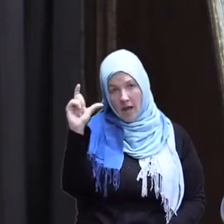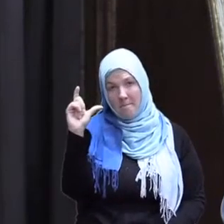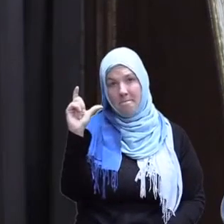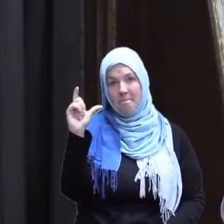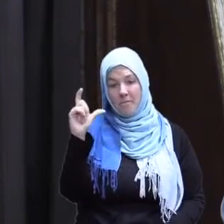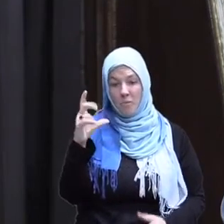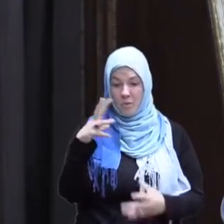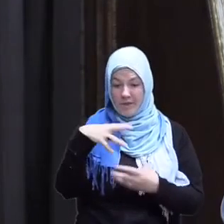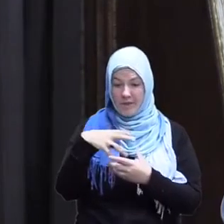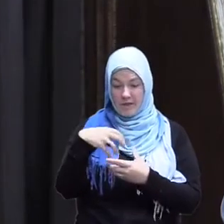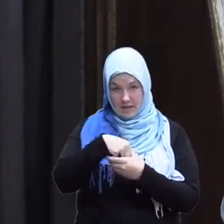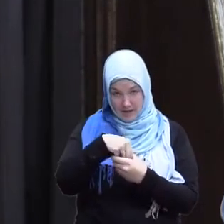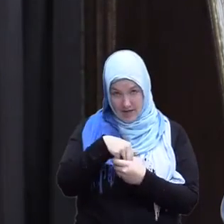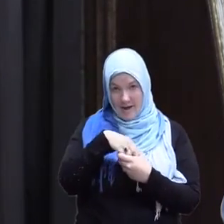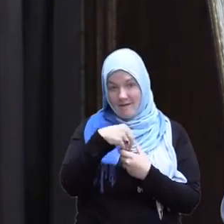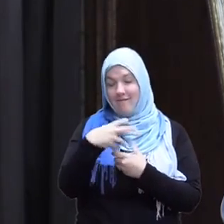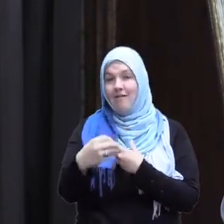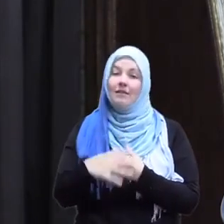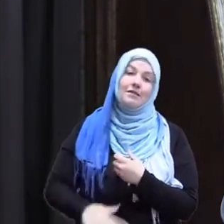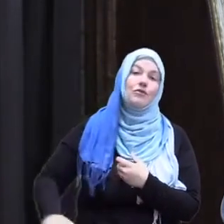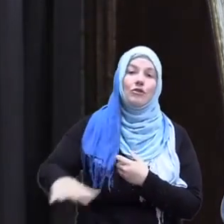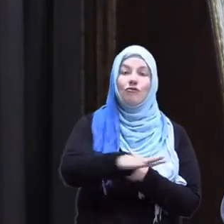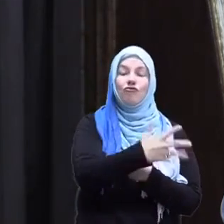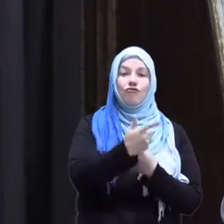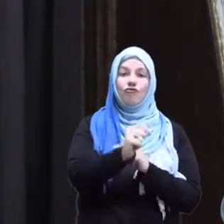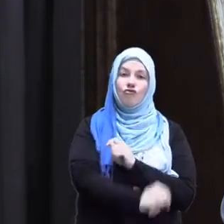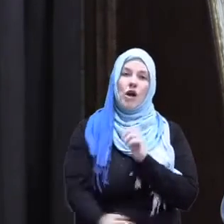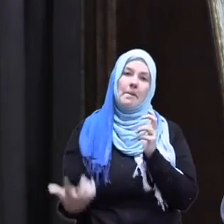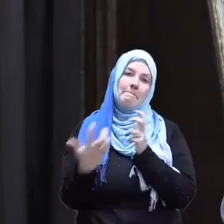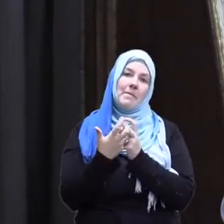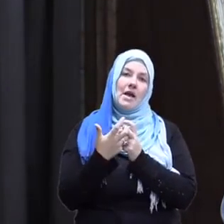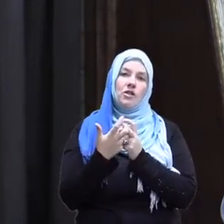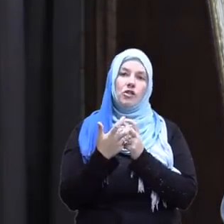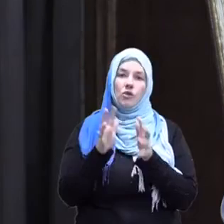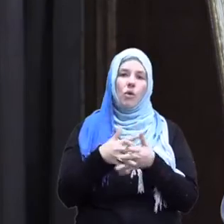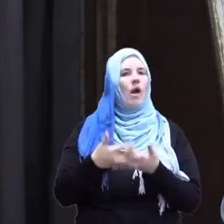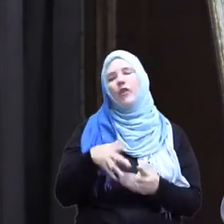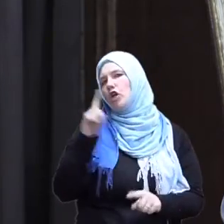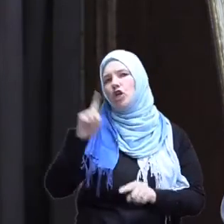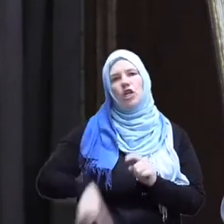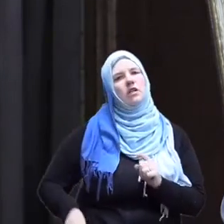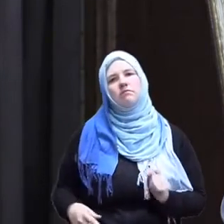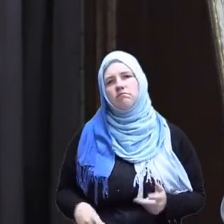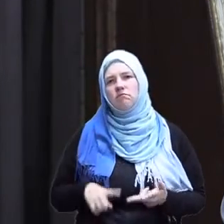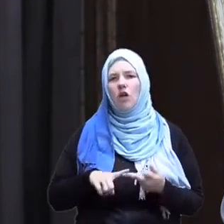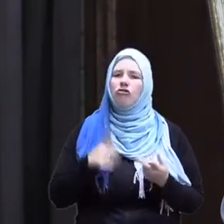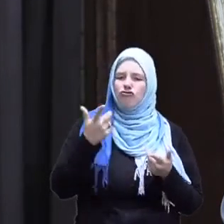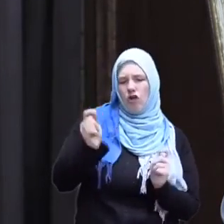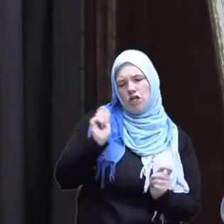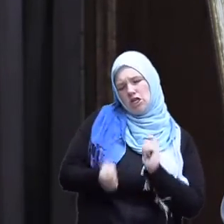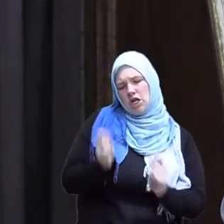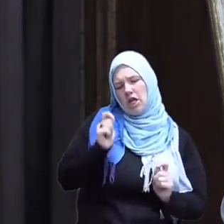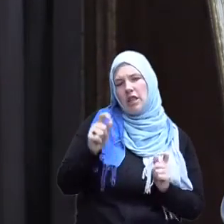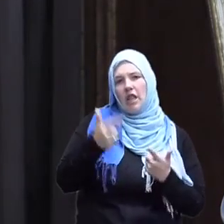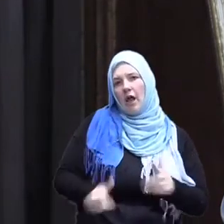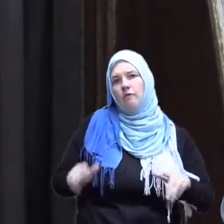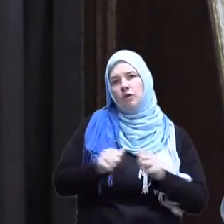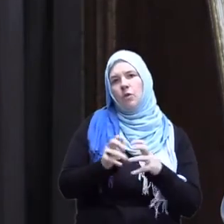and outside who tried to match the book, they couldn't. Tried to play with the book, they